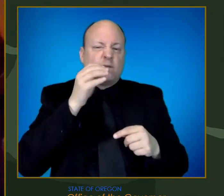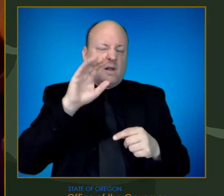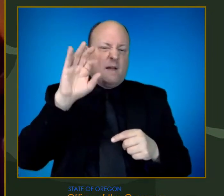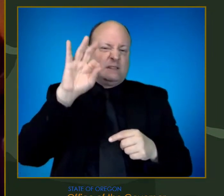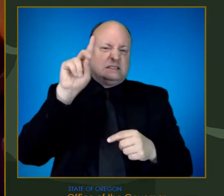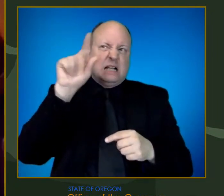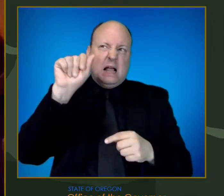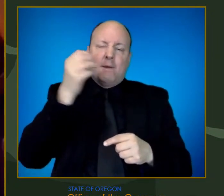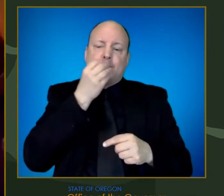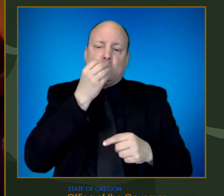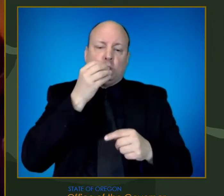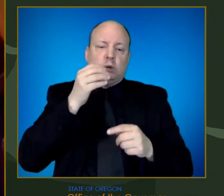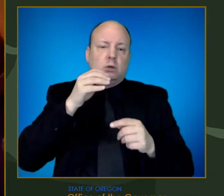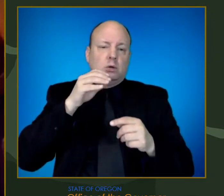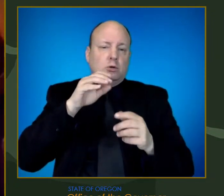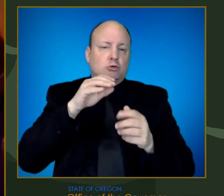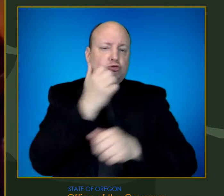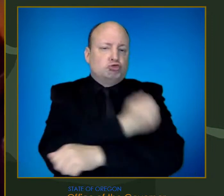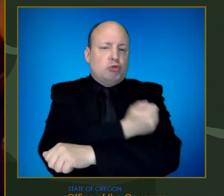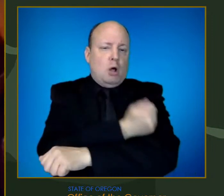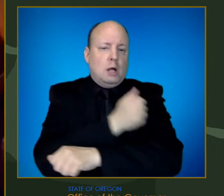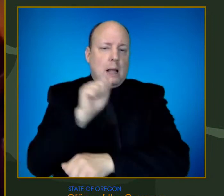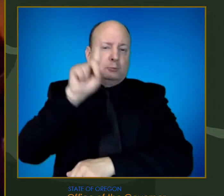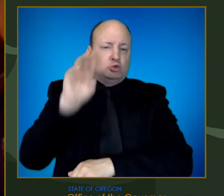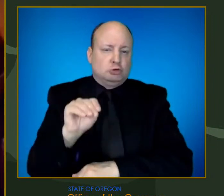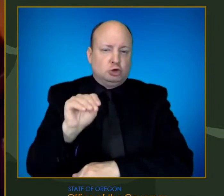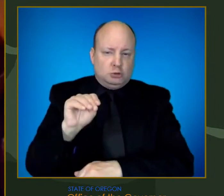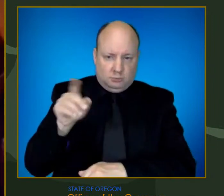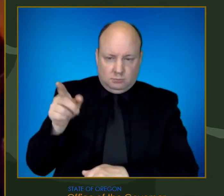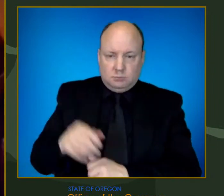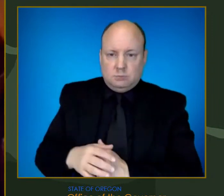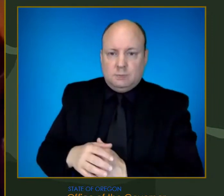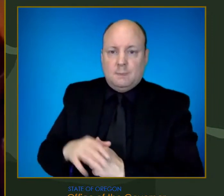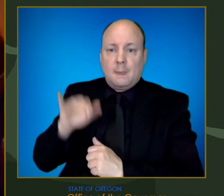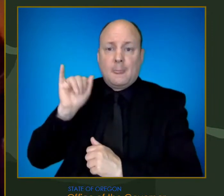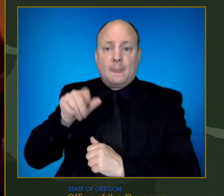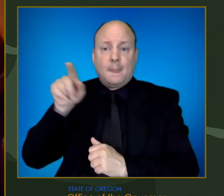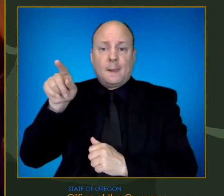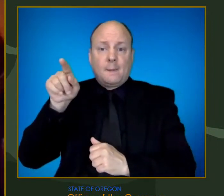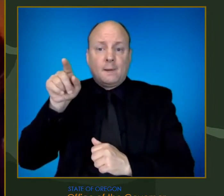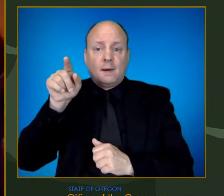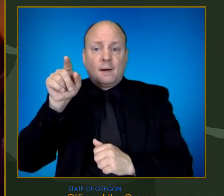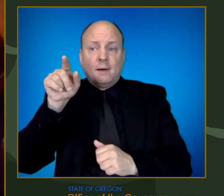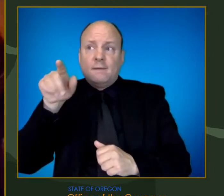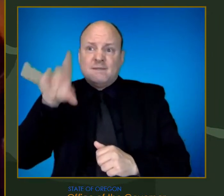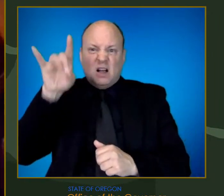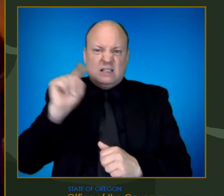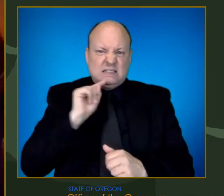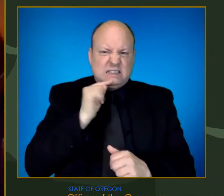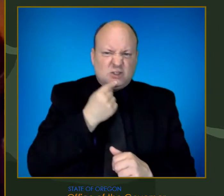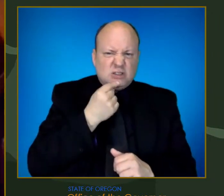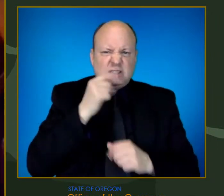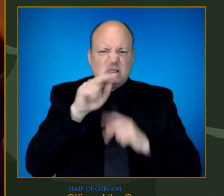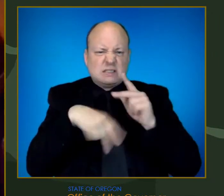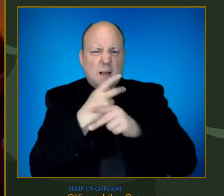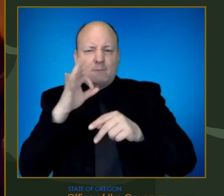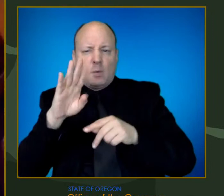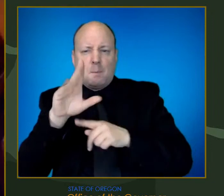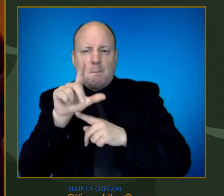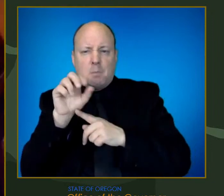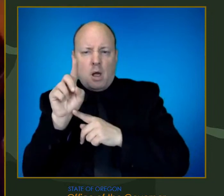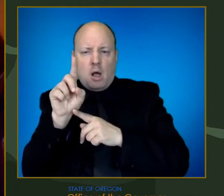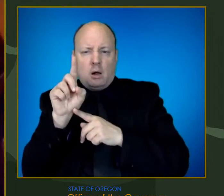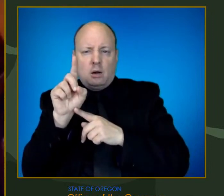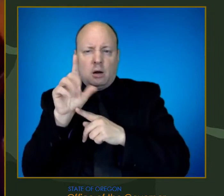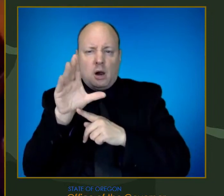agencies into 6 cases of a rare and very severe type of blood clot in women ages 18 to 48 after they began showing